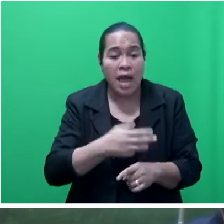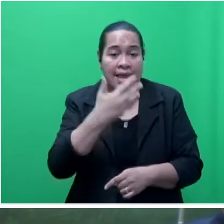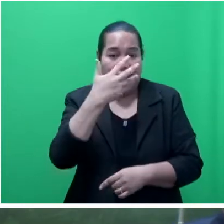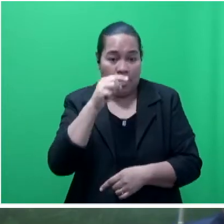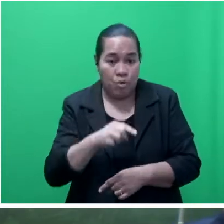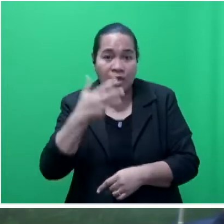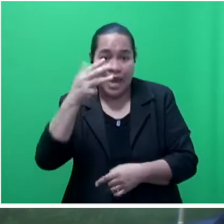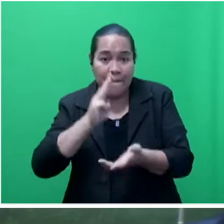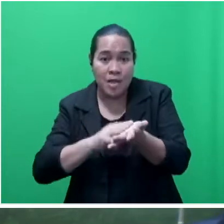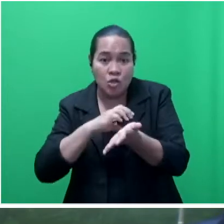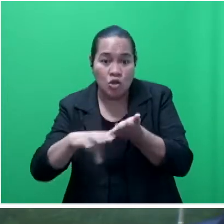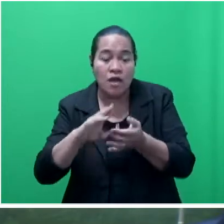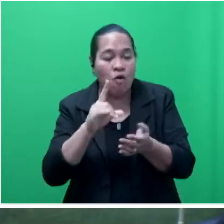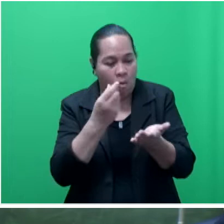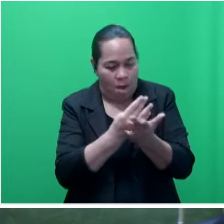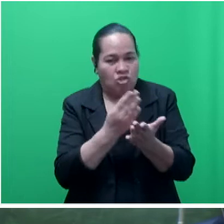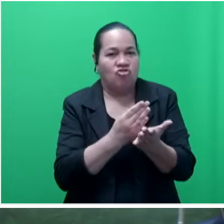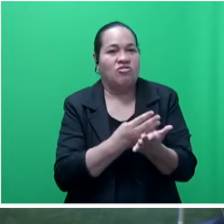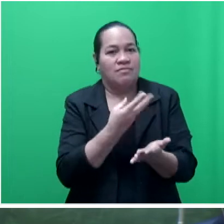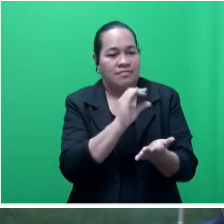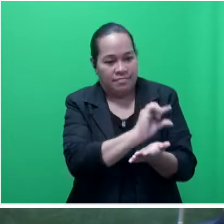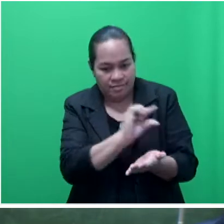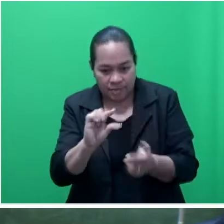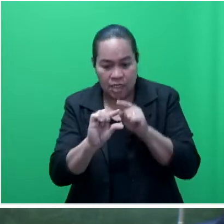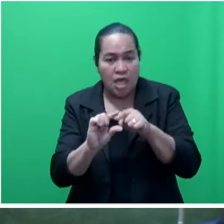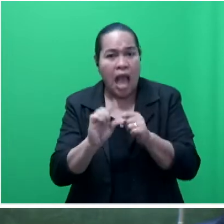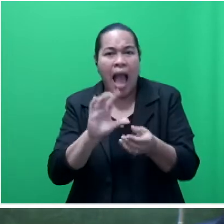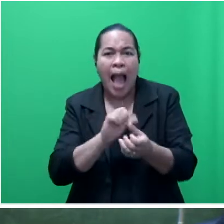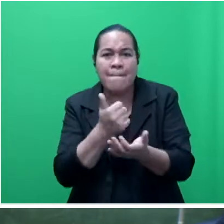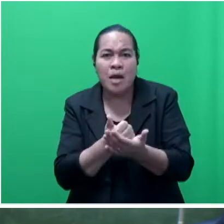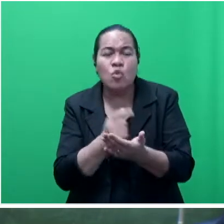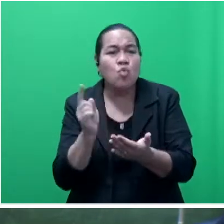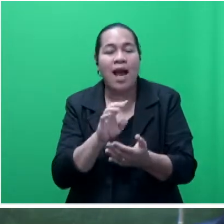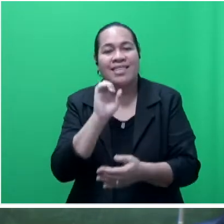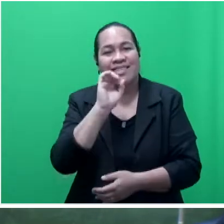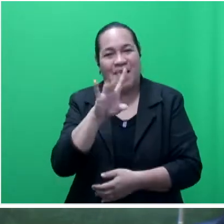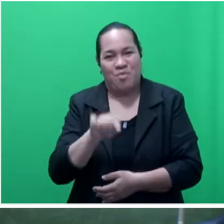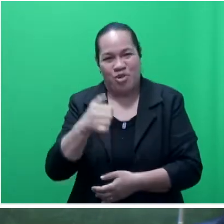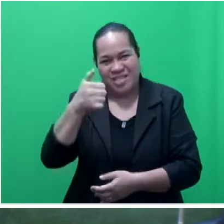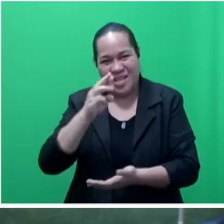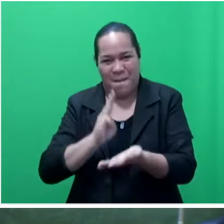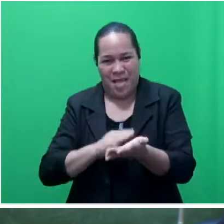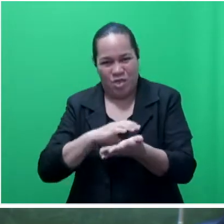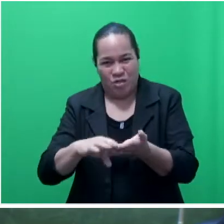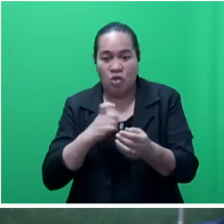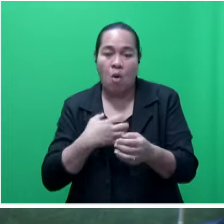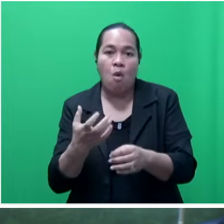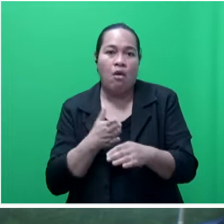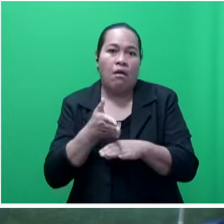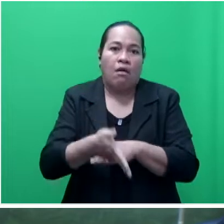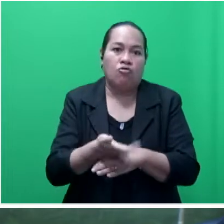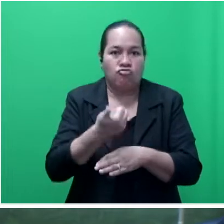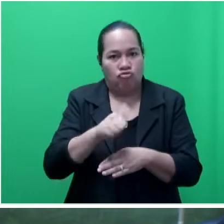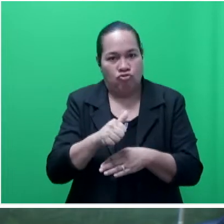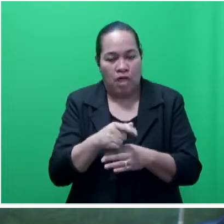$9.9 million was actually budgeted for. The amount used, Mr. Speaker, sir, was in fact $10.6 million. In other words, more was used. They